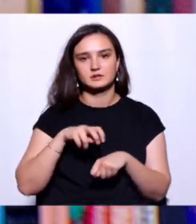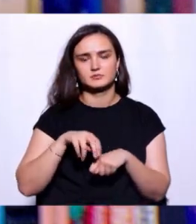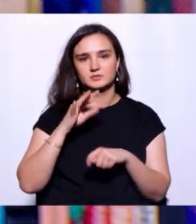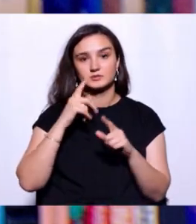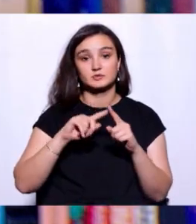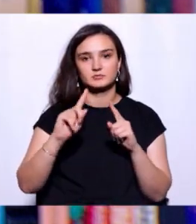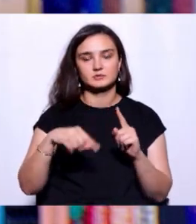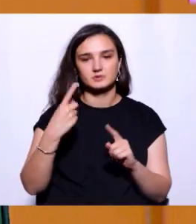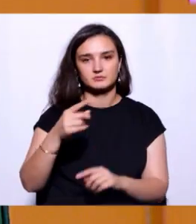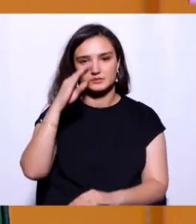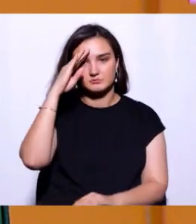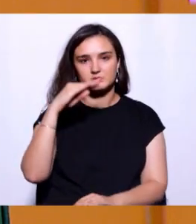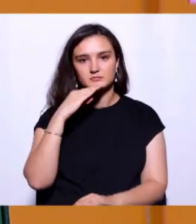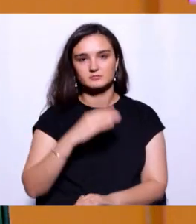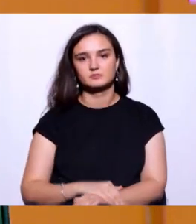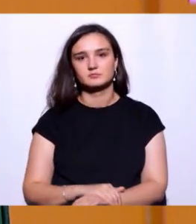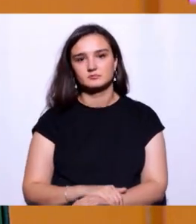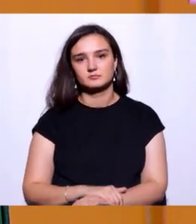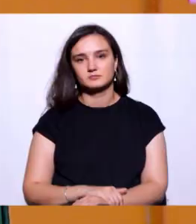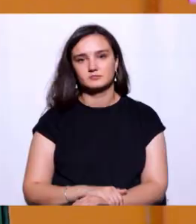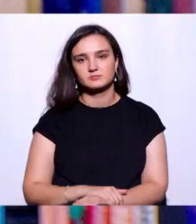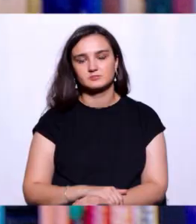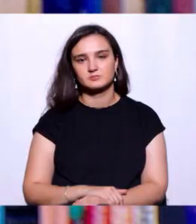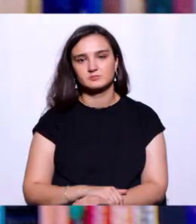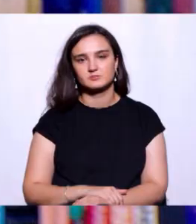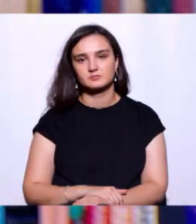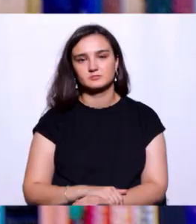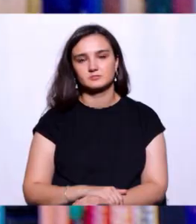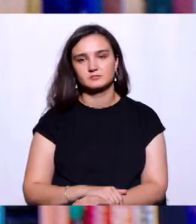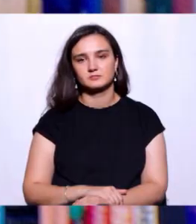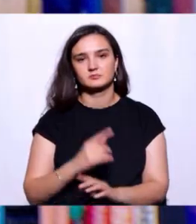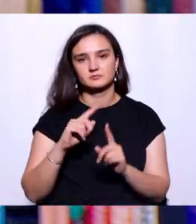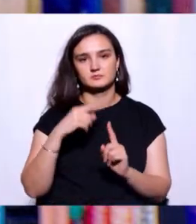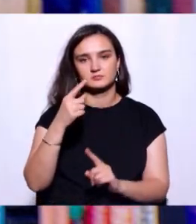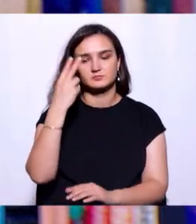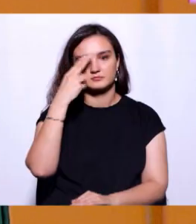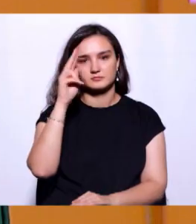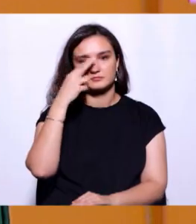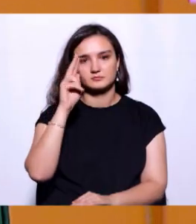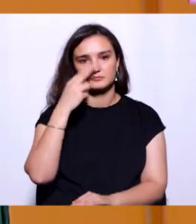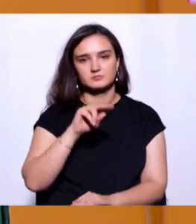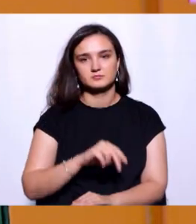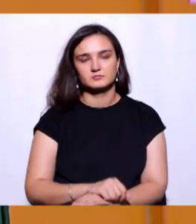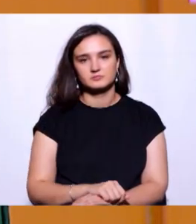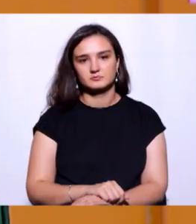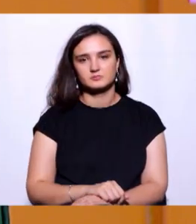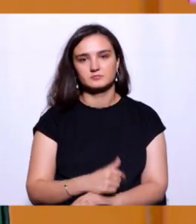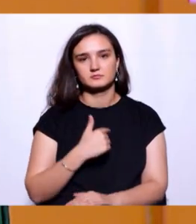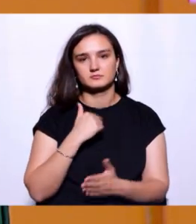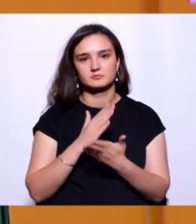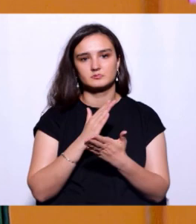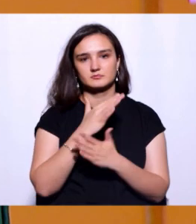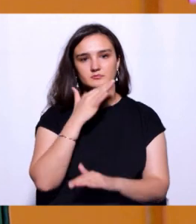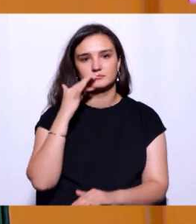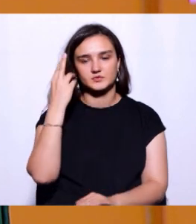is father. Mama. Yeah, and after that is uncle. Pizza, and I have a lot